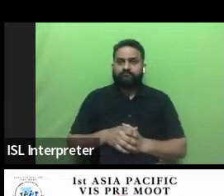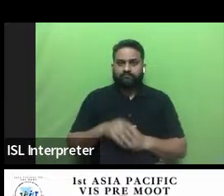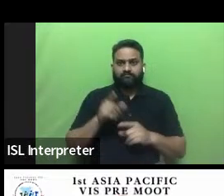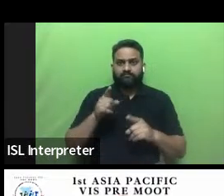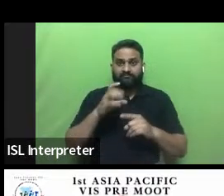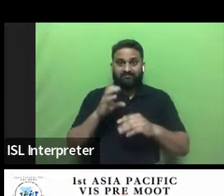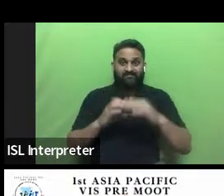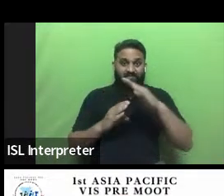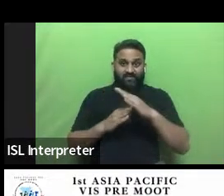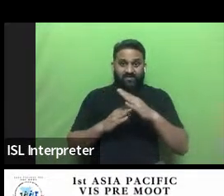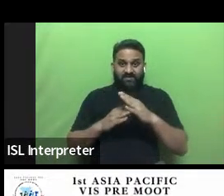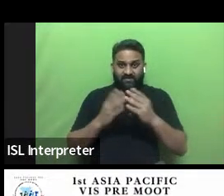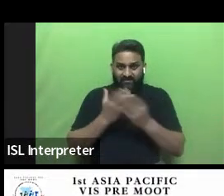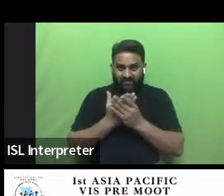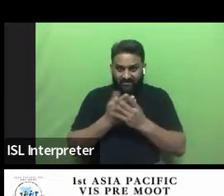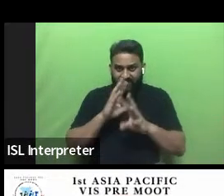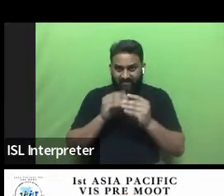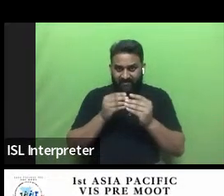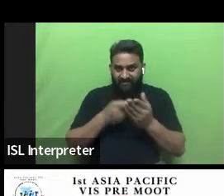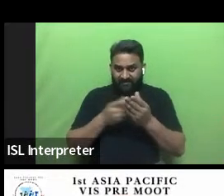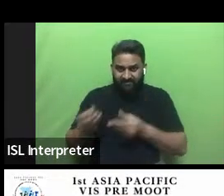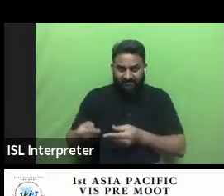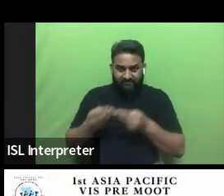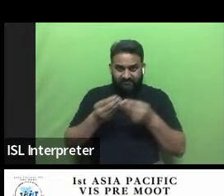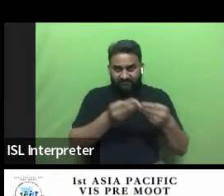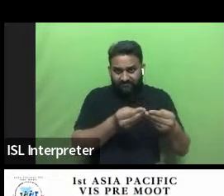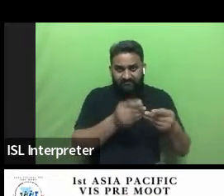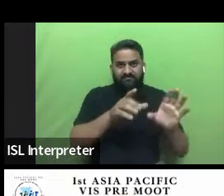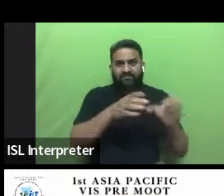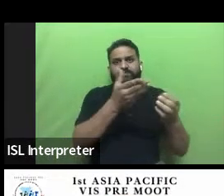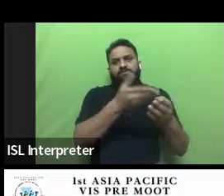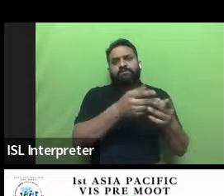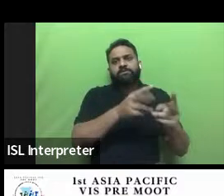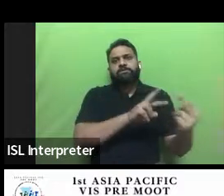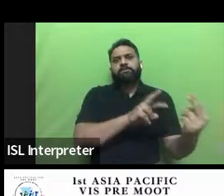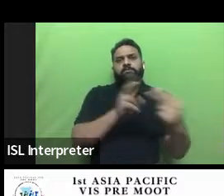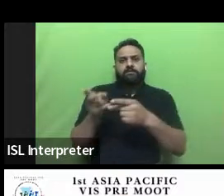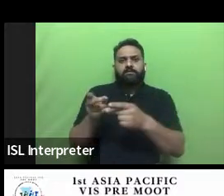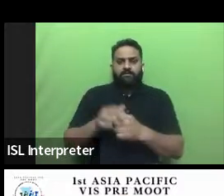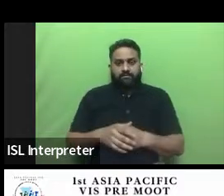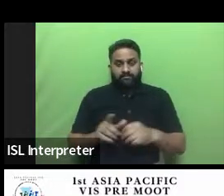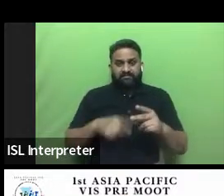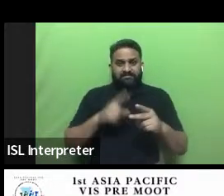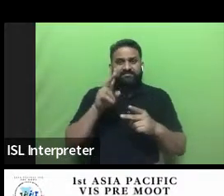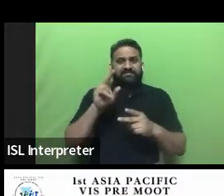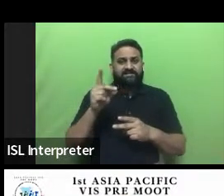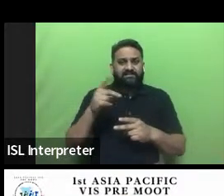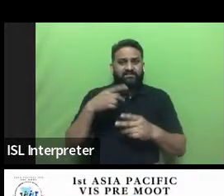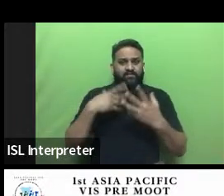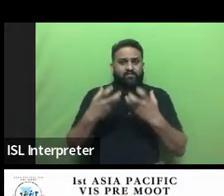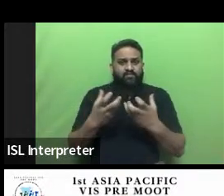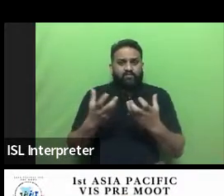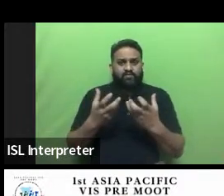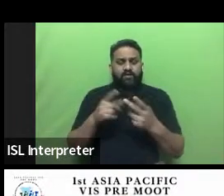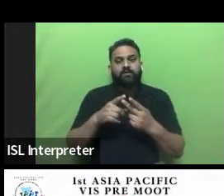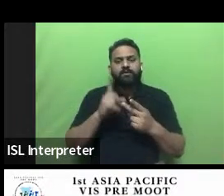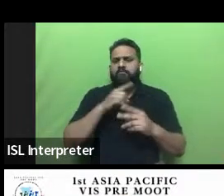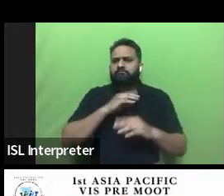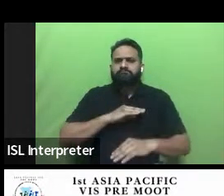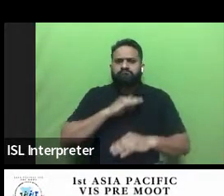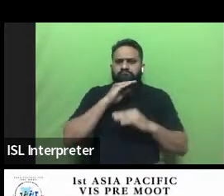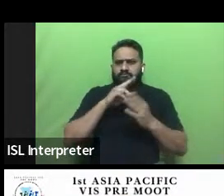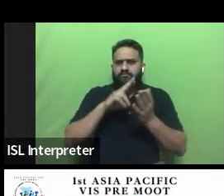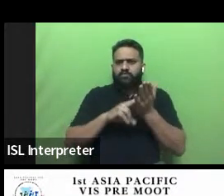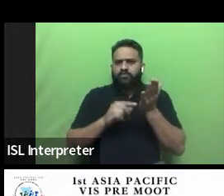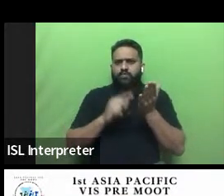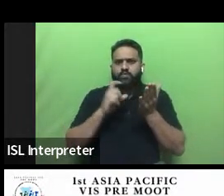contractual documents transmitted to the respondent. The second requirement, that the respondent needed sufficient notice of the content